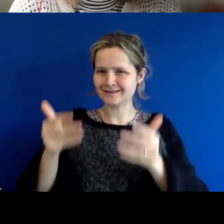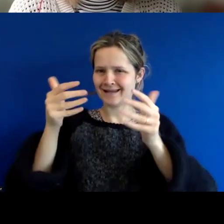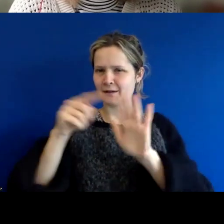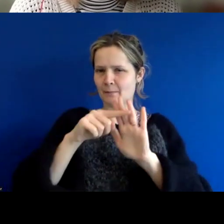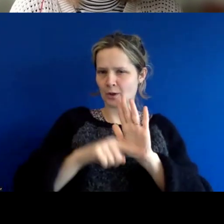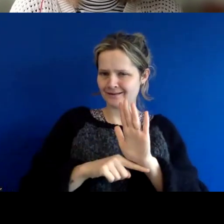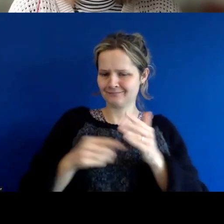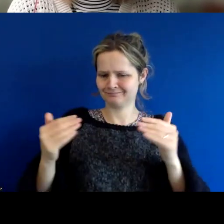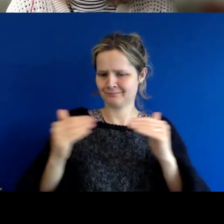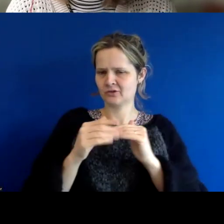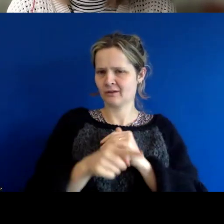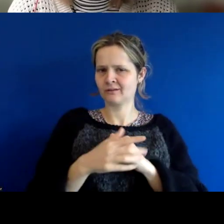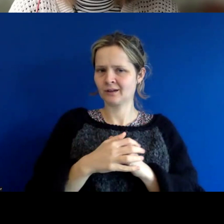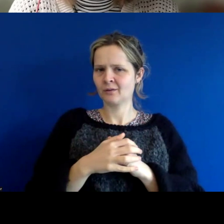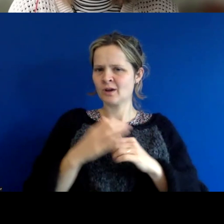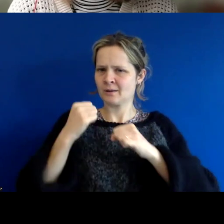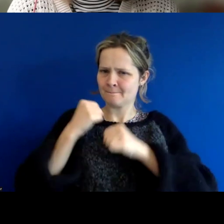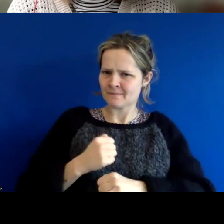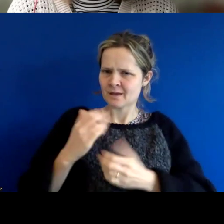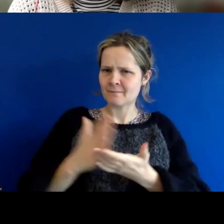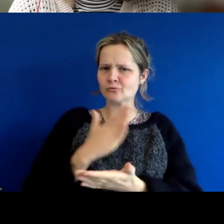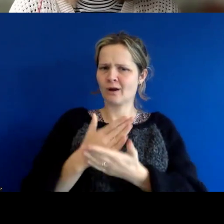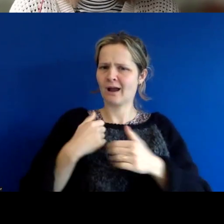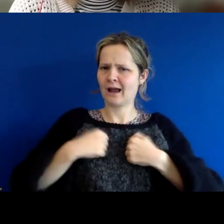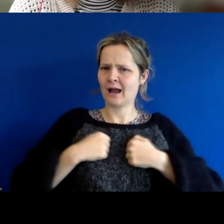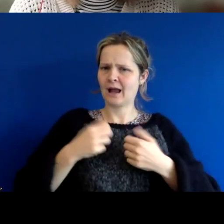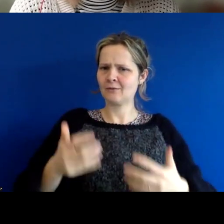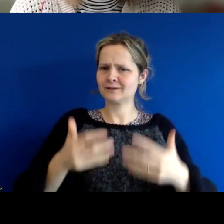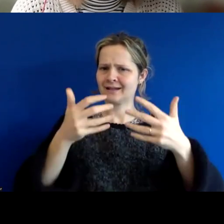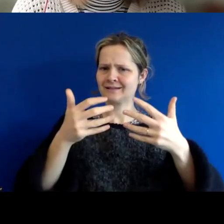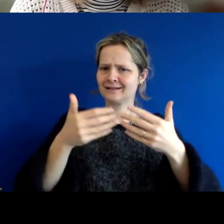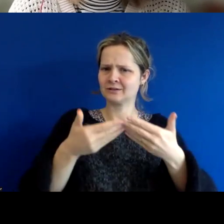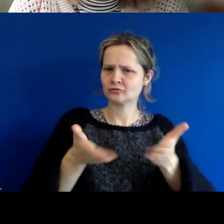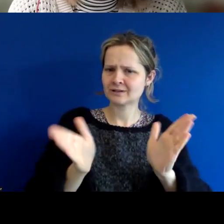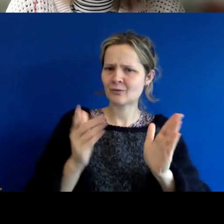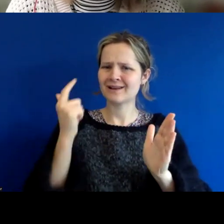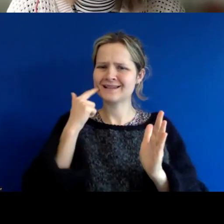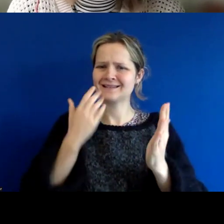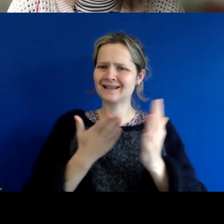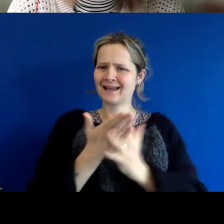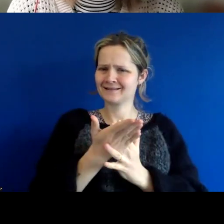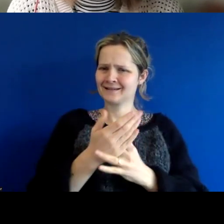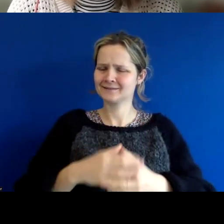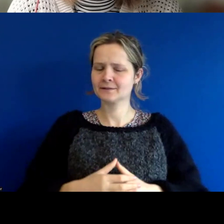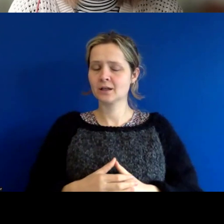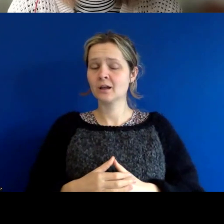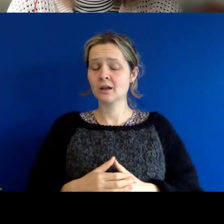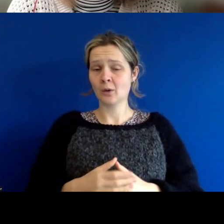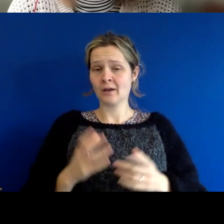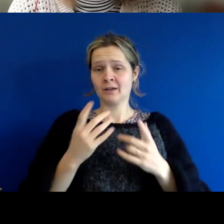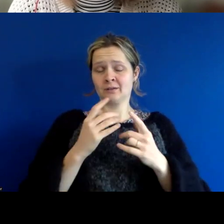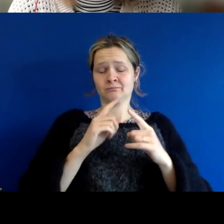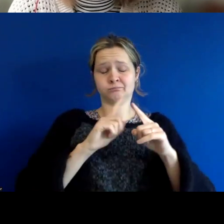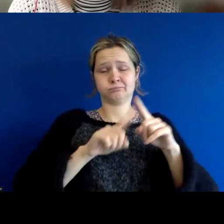to ensuring that our data is transparent and that our data is easily accessible. We already have a number of tools